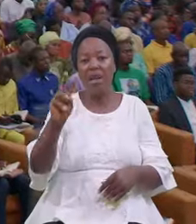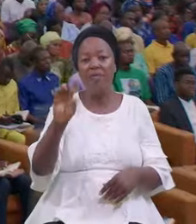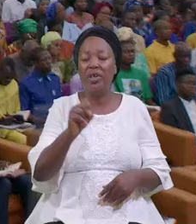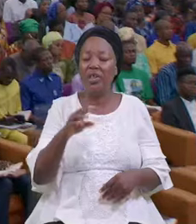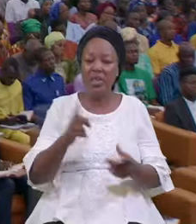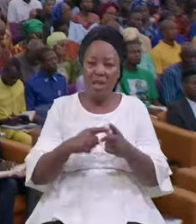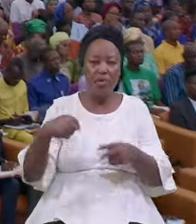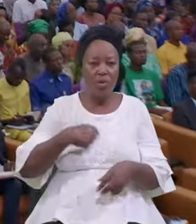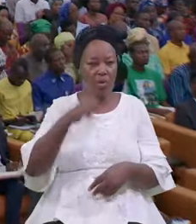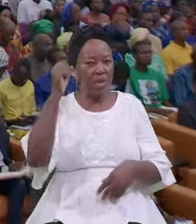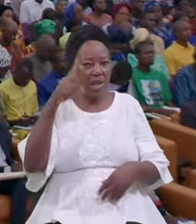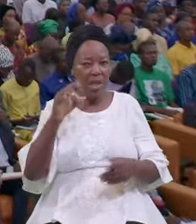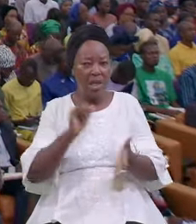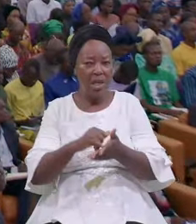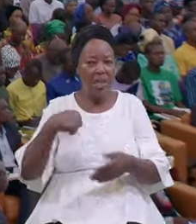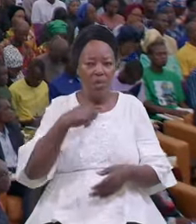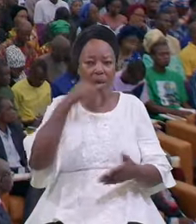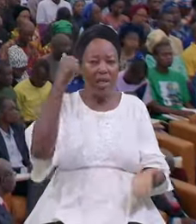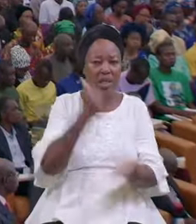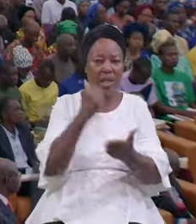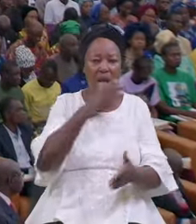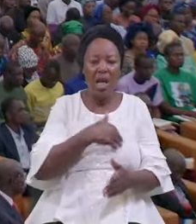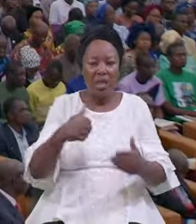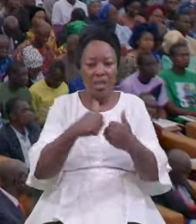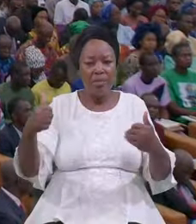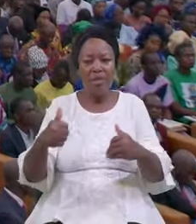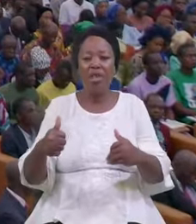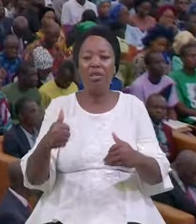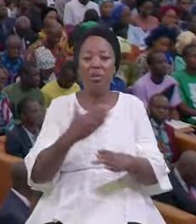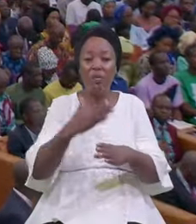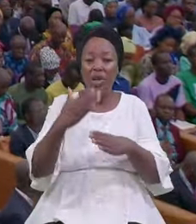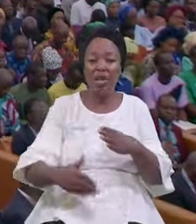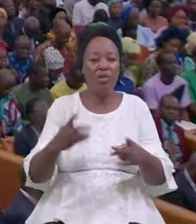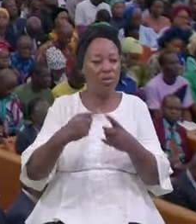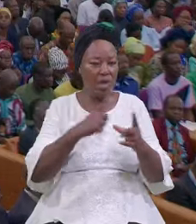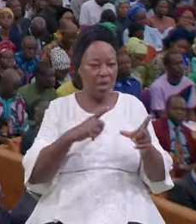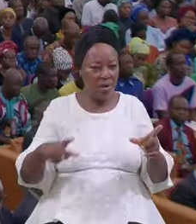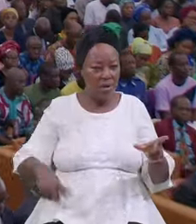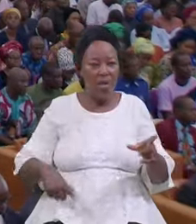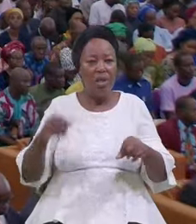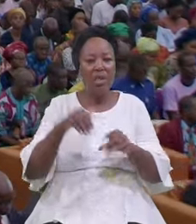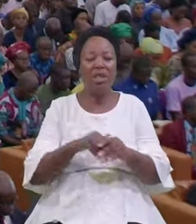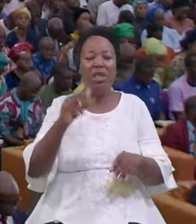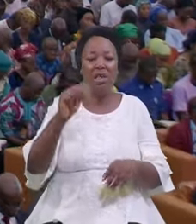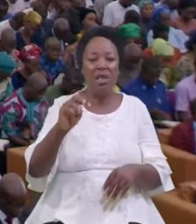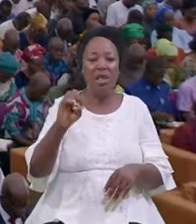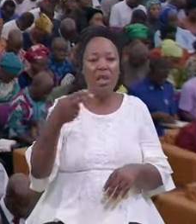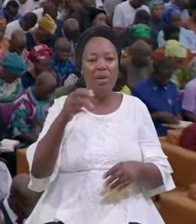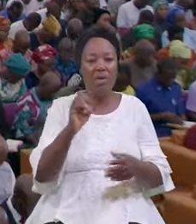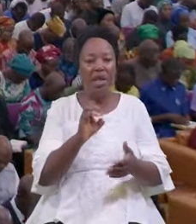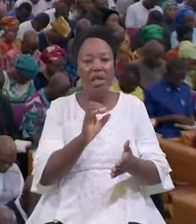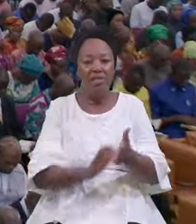we're sealed and we're separated totally unto the Lord. In Nehemiah